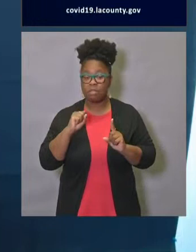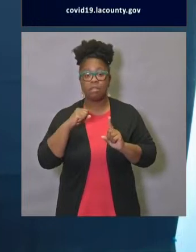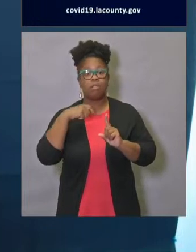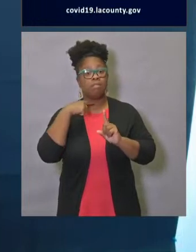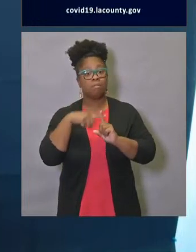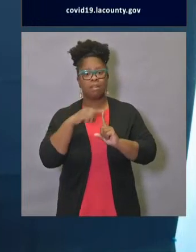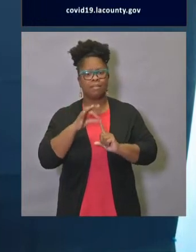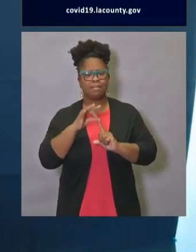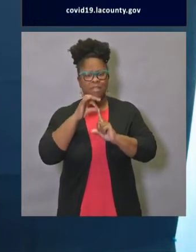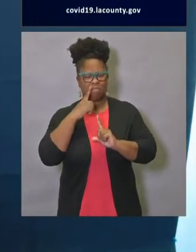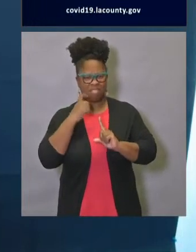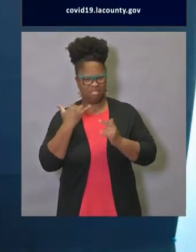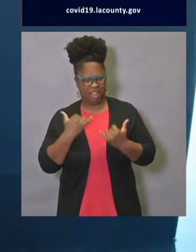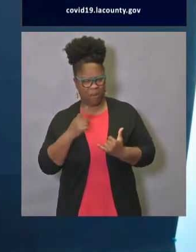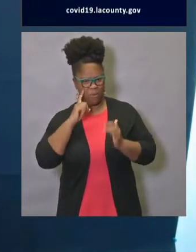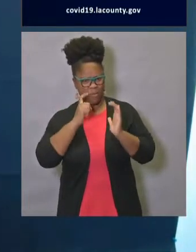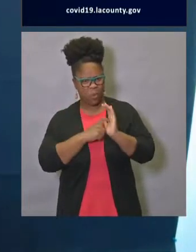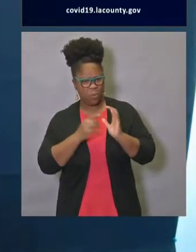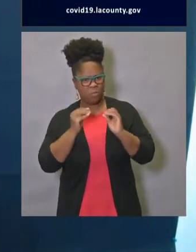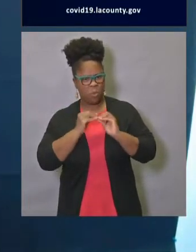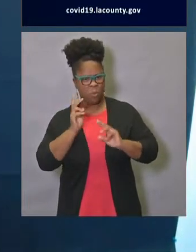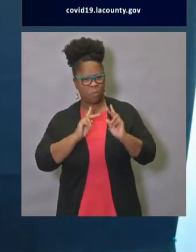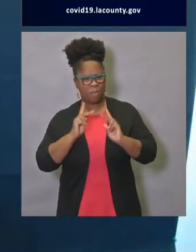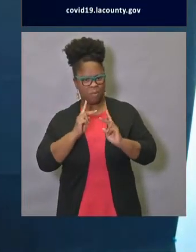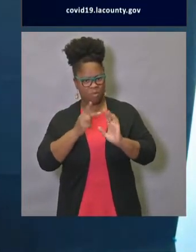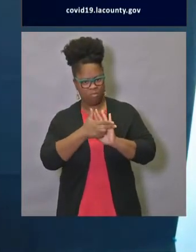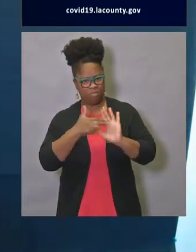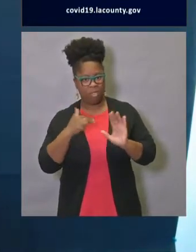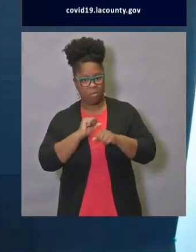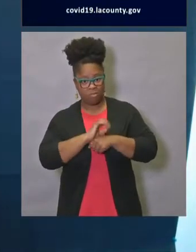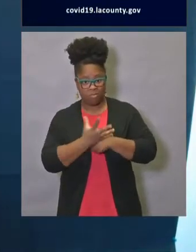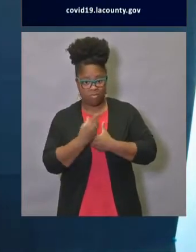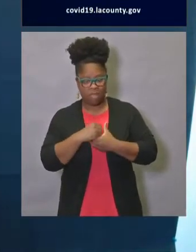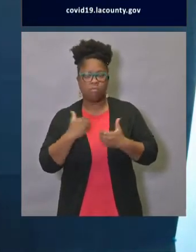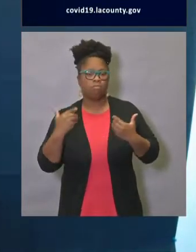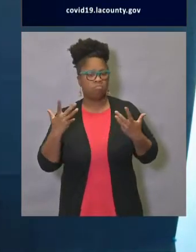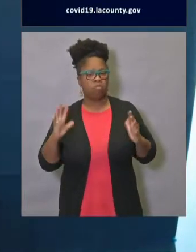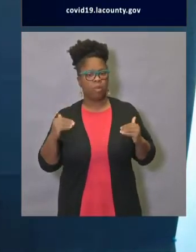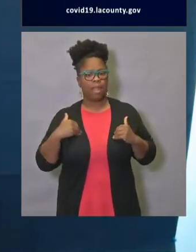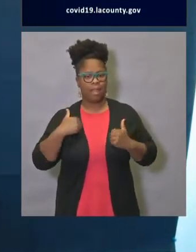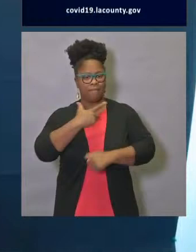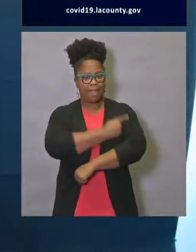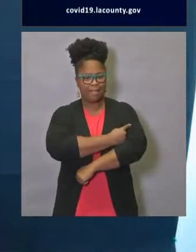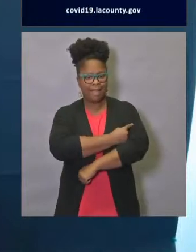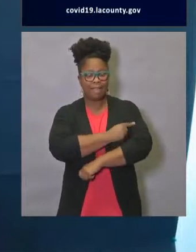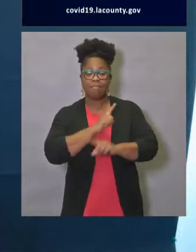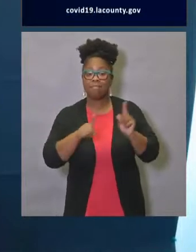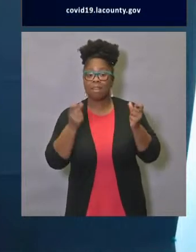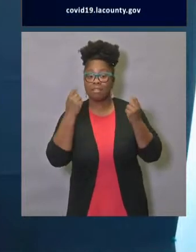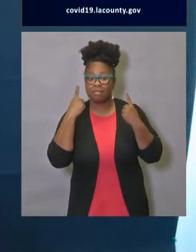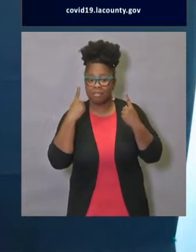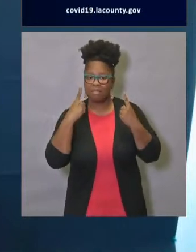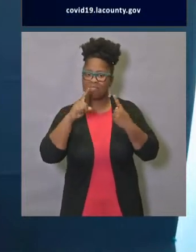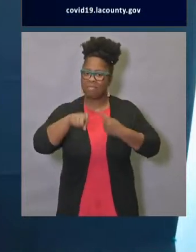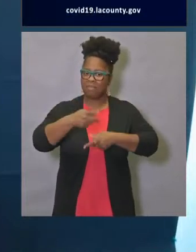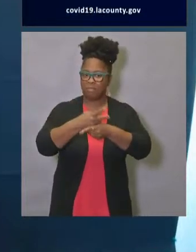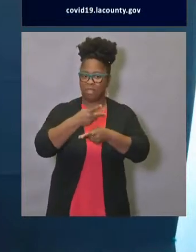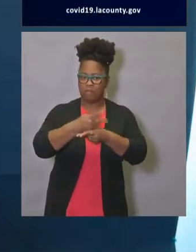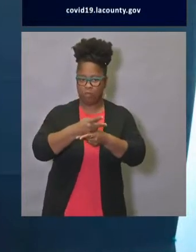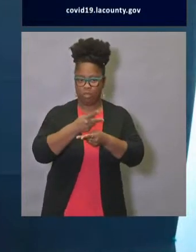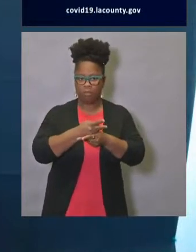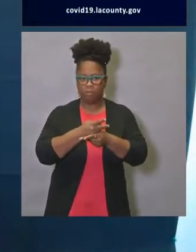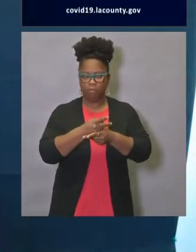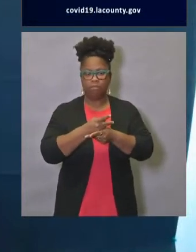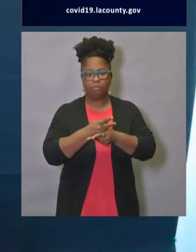the fact that there's increasing numbers of patients who are able to be vaccinated. This all needs to be taken, though, with a dose of caution.